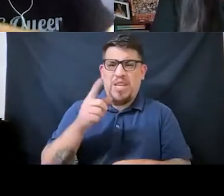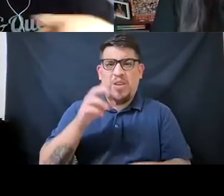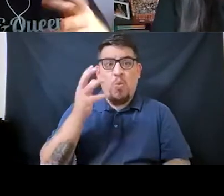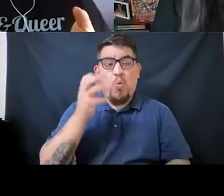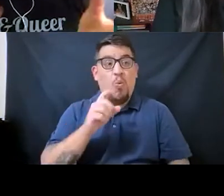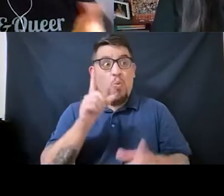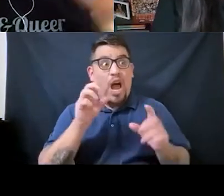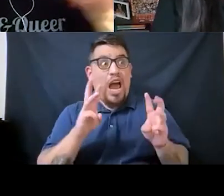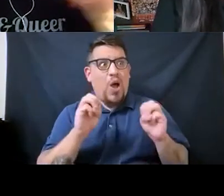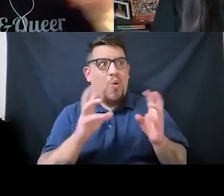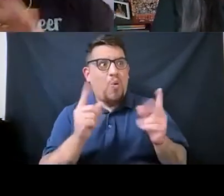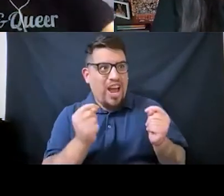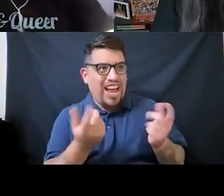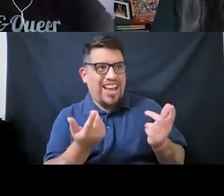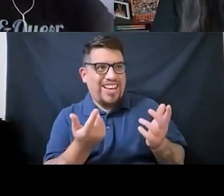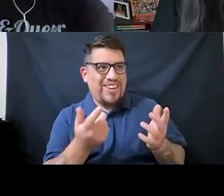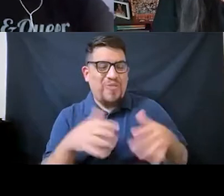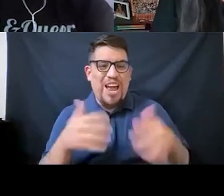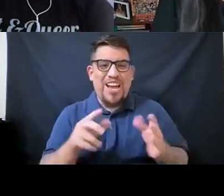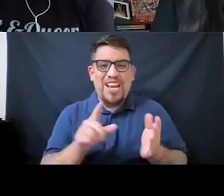It's like, here's our publisher, like, please.